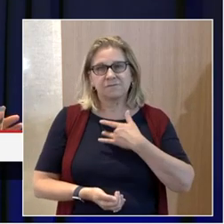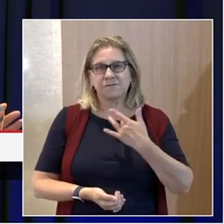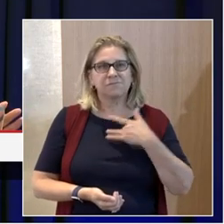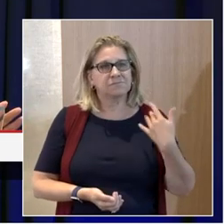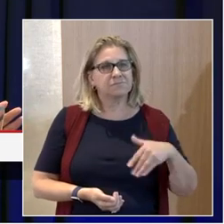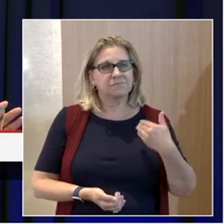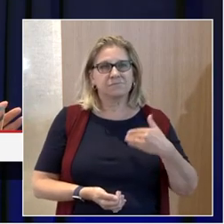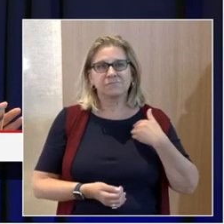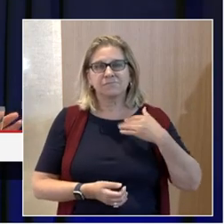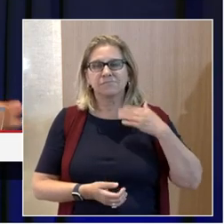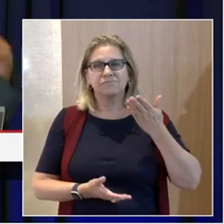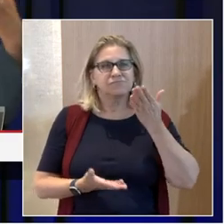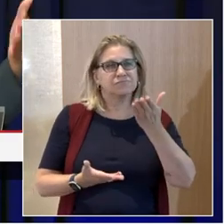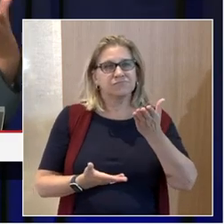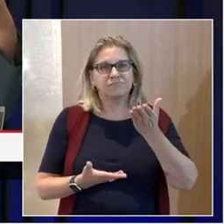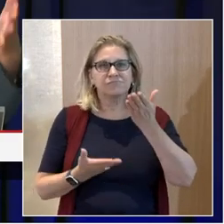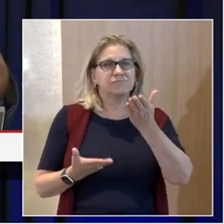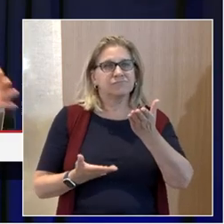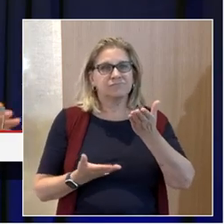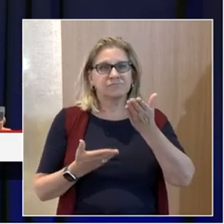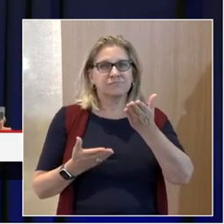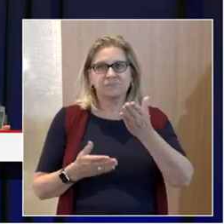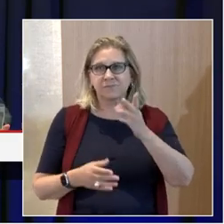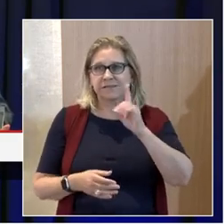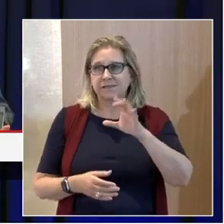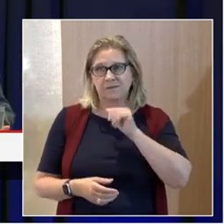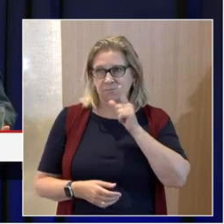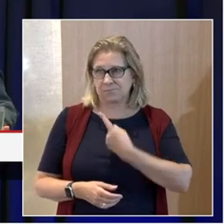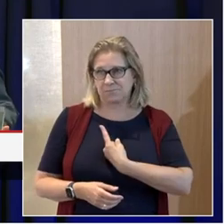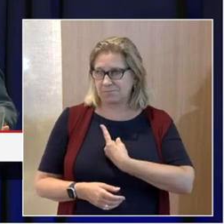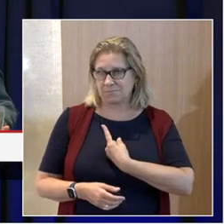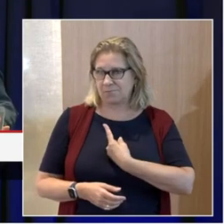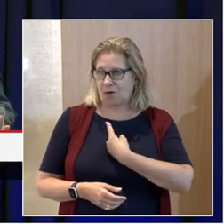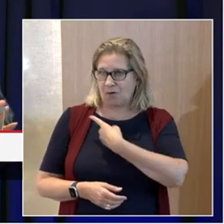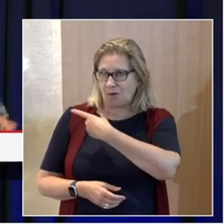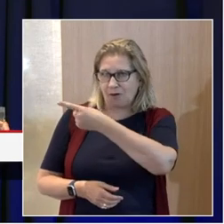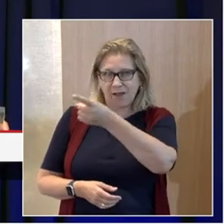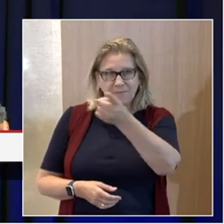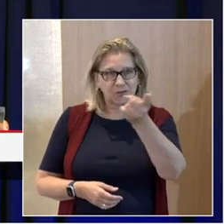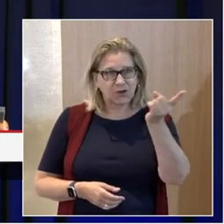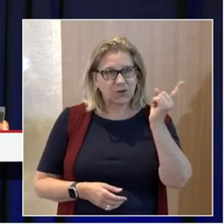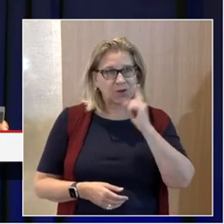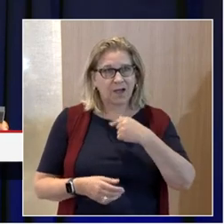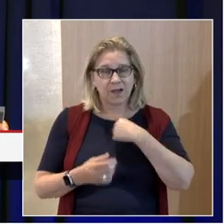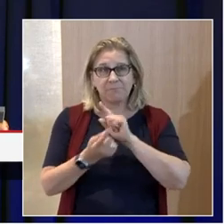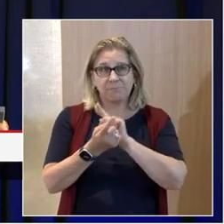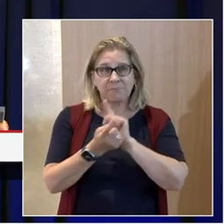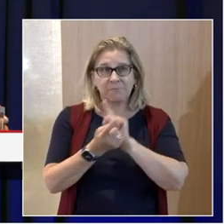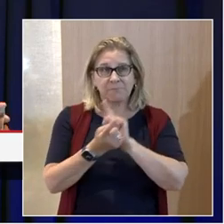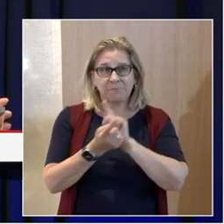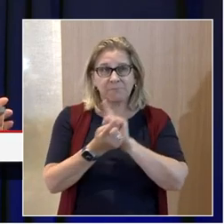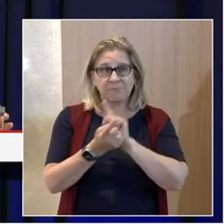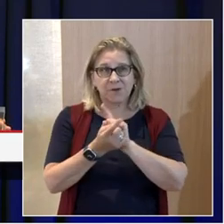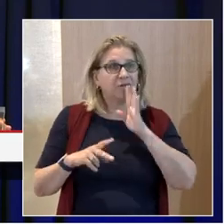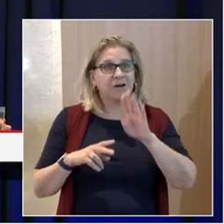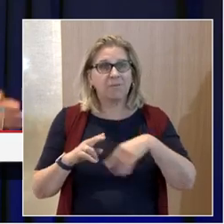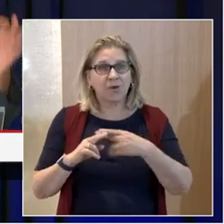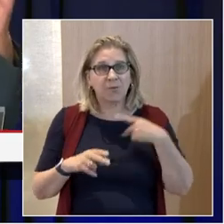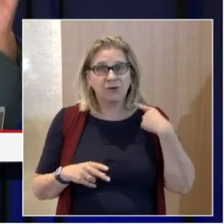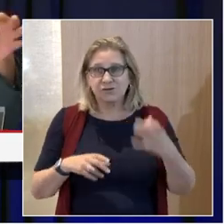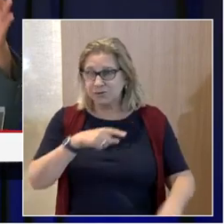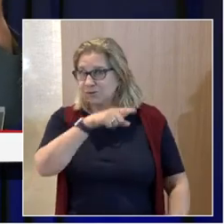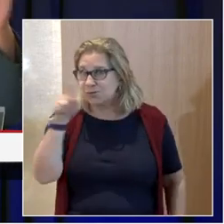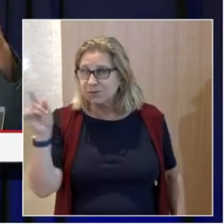you. I meet with businesses about the district, so do you. Some of you have congresspeople that can